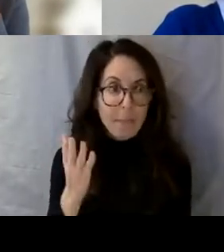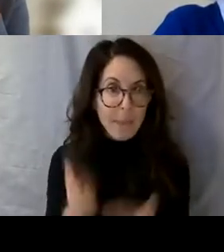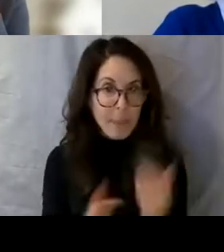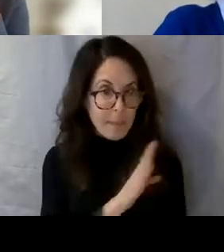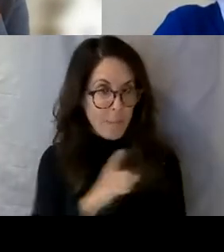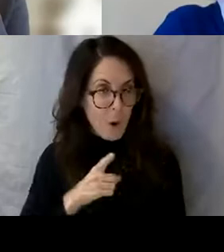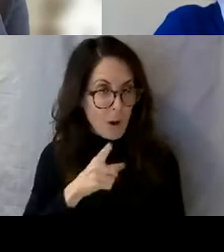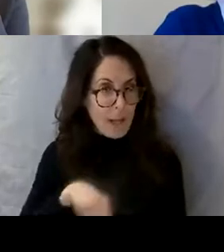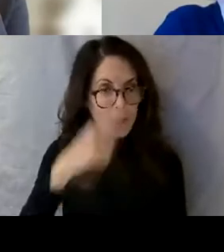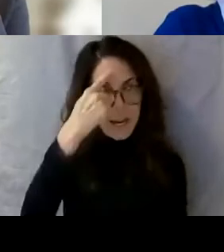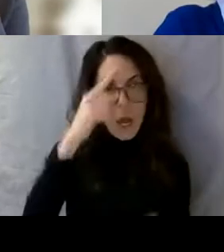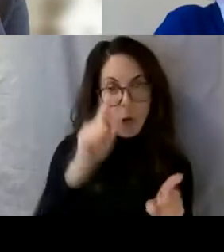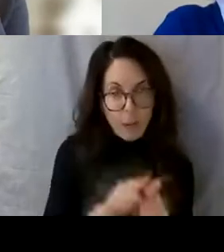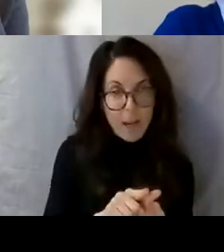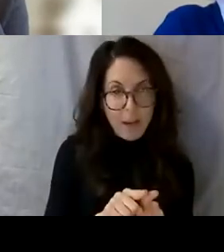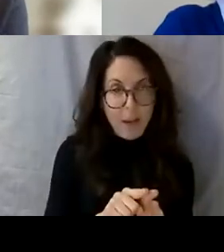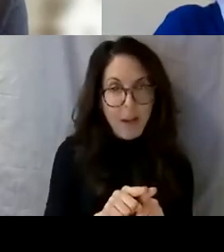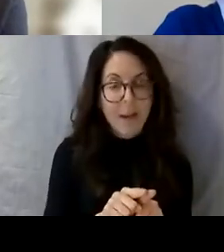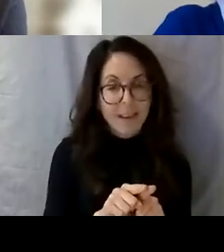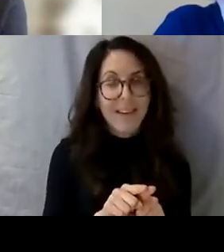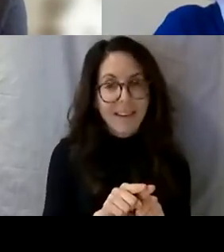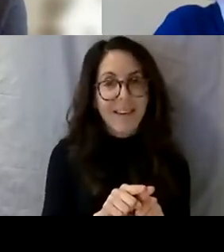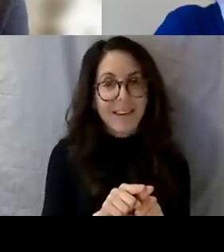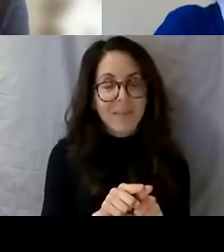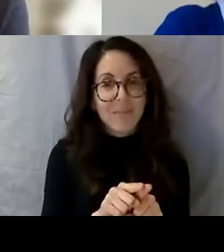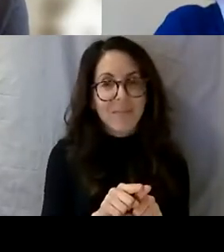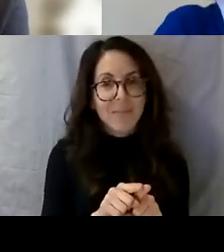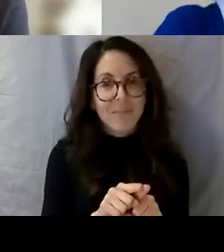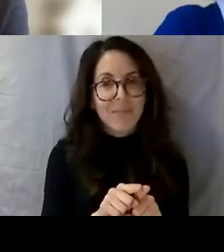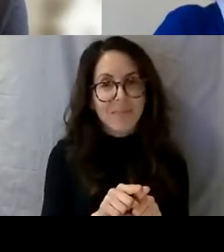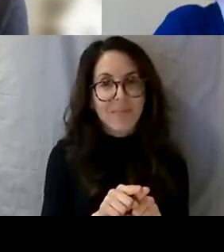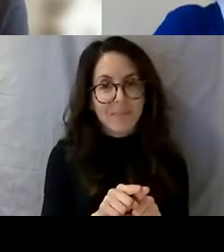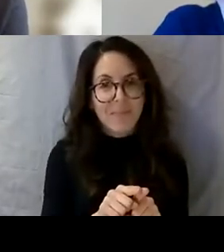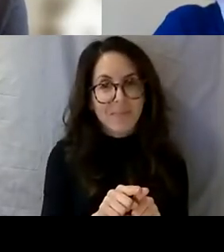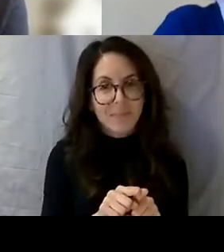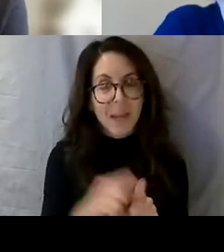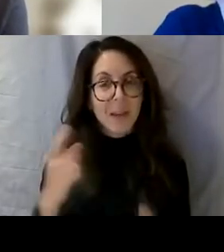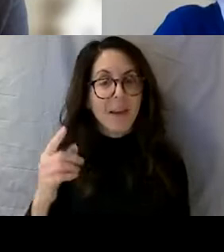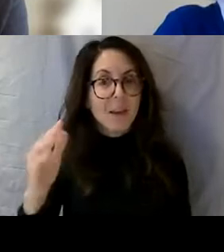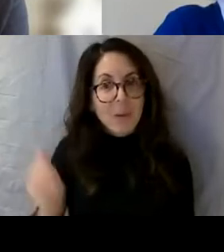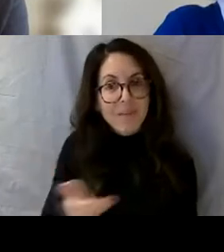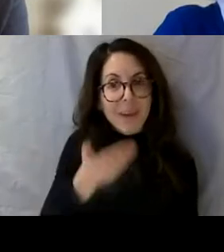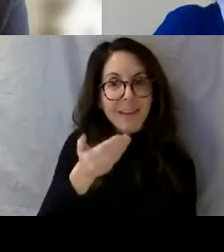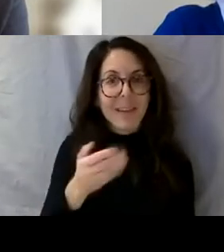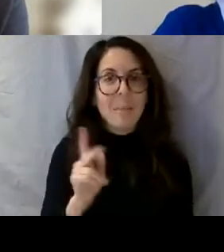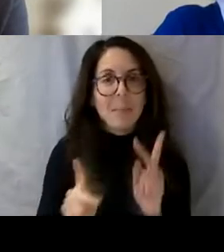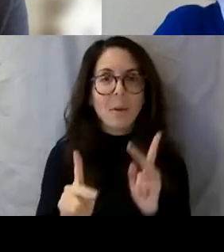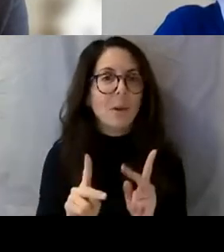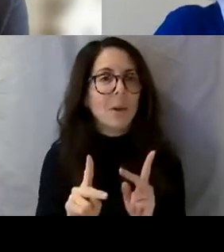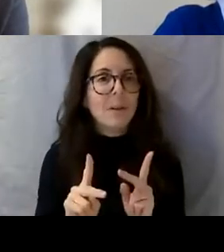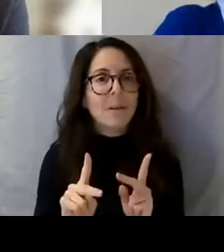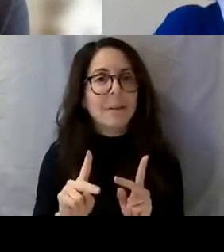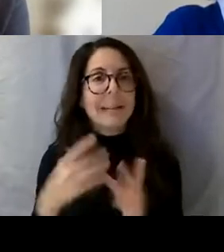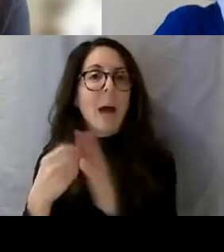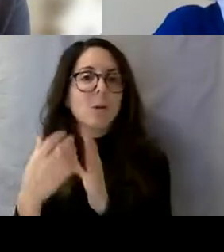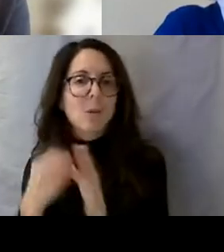agree to have somebody sit in as non-board members on committees to learn the rope,